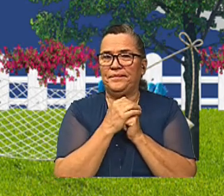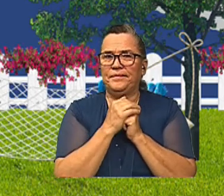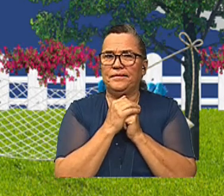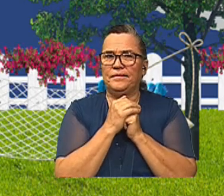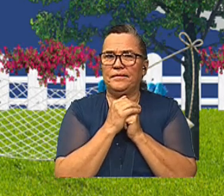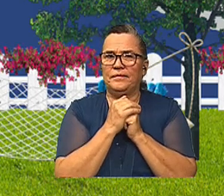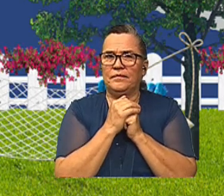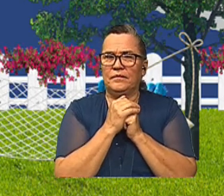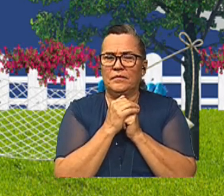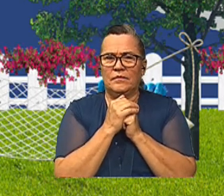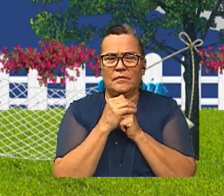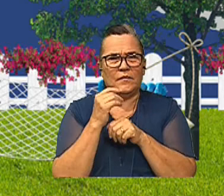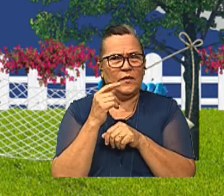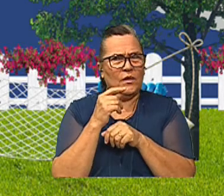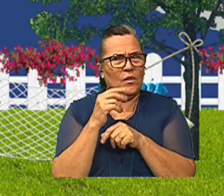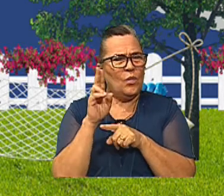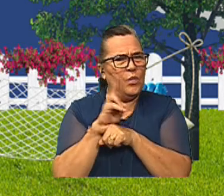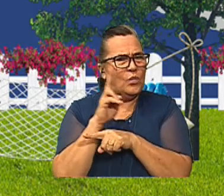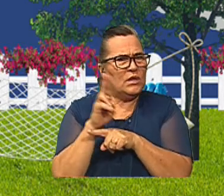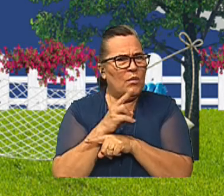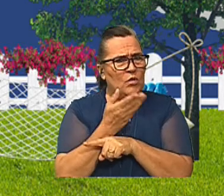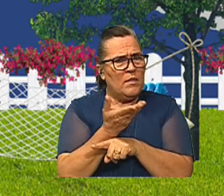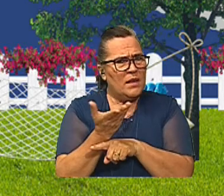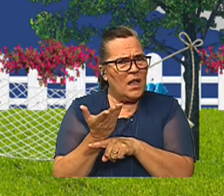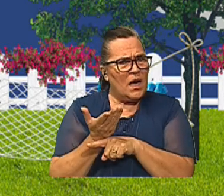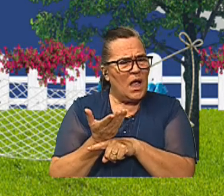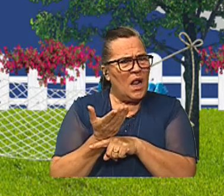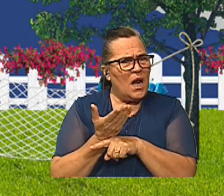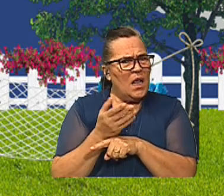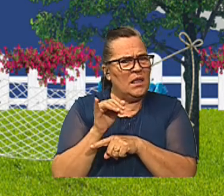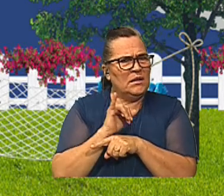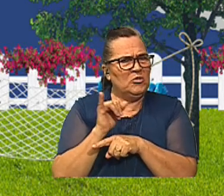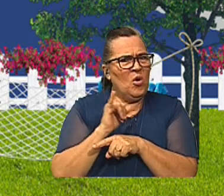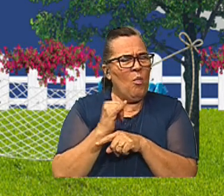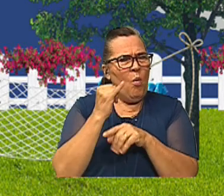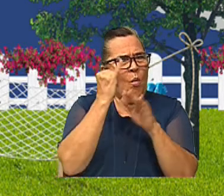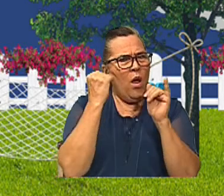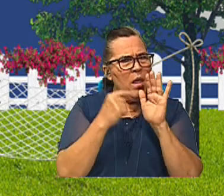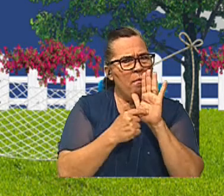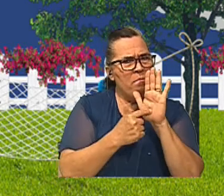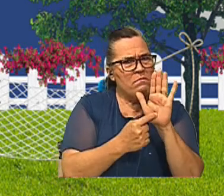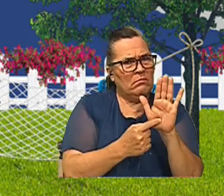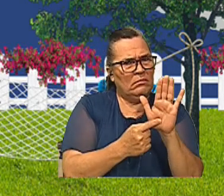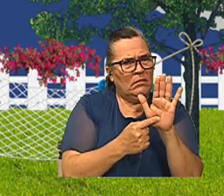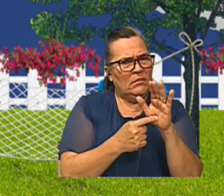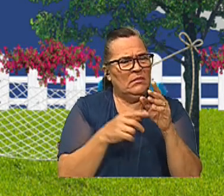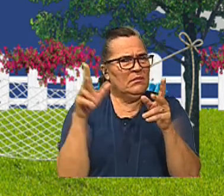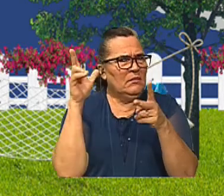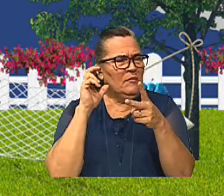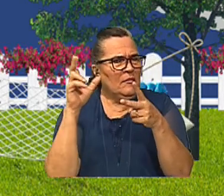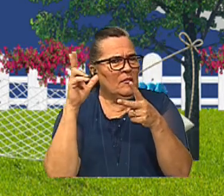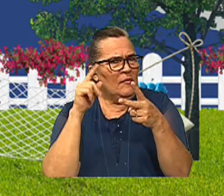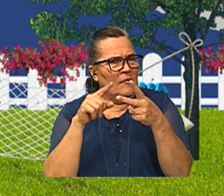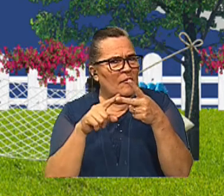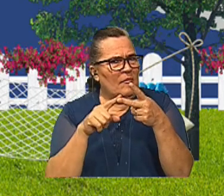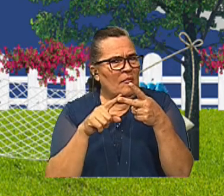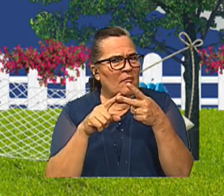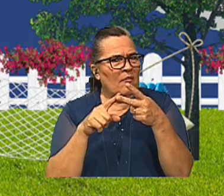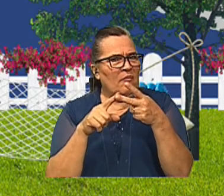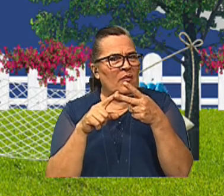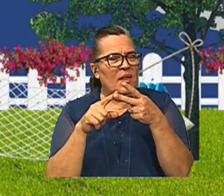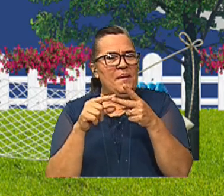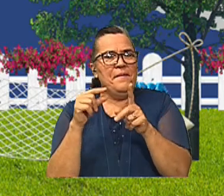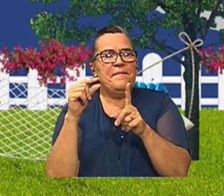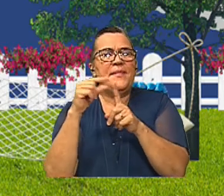Did we use materials like images, audios,